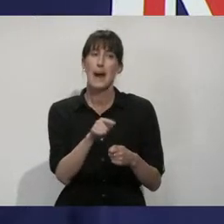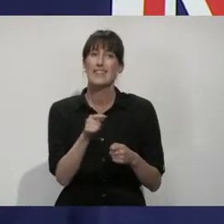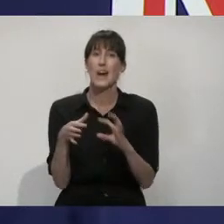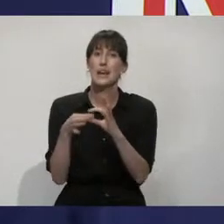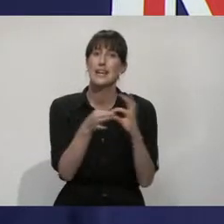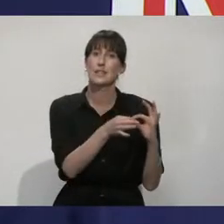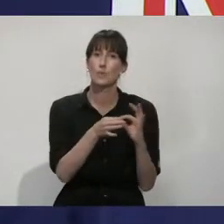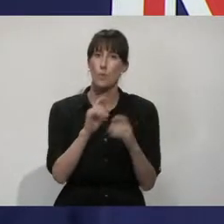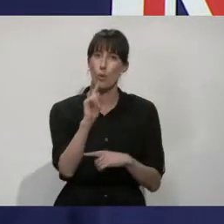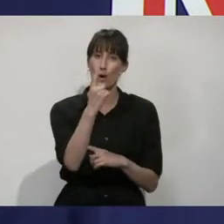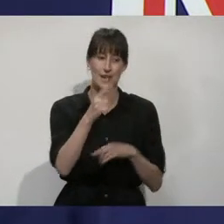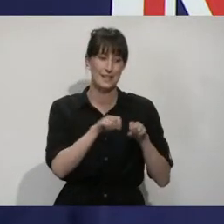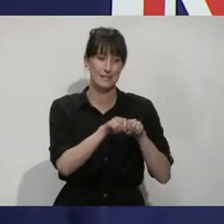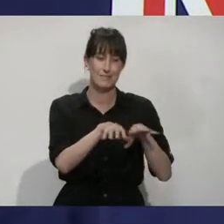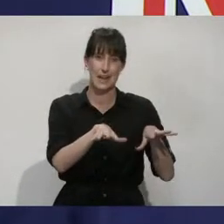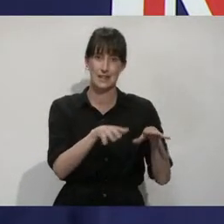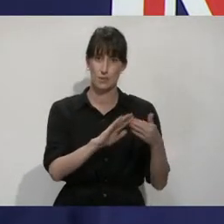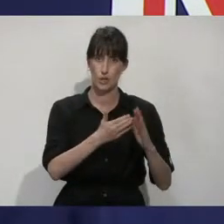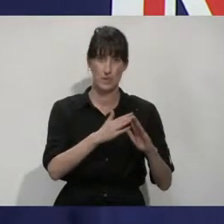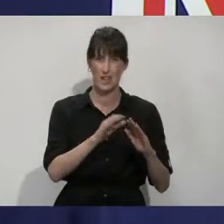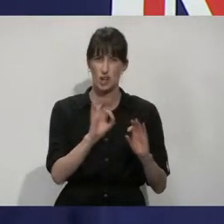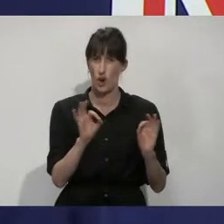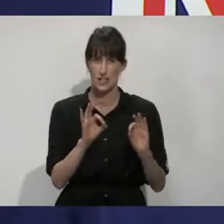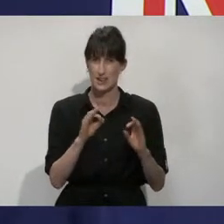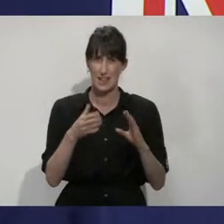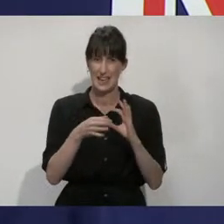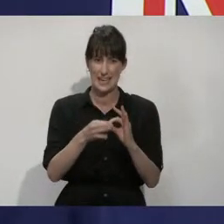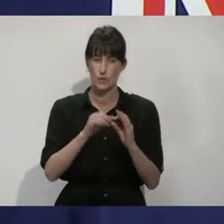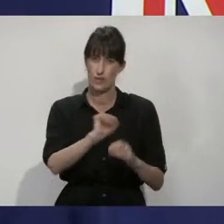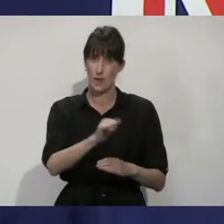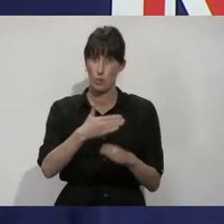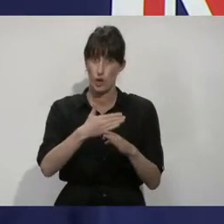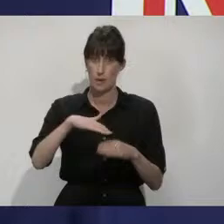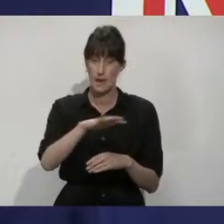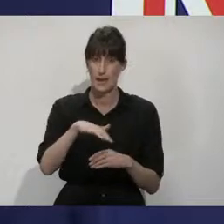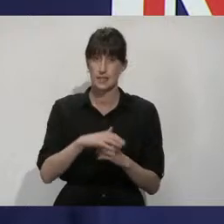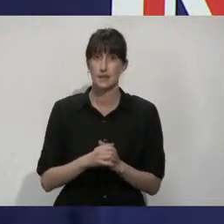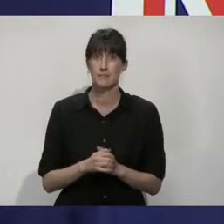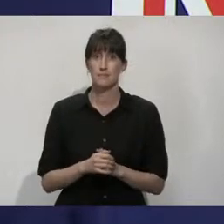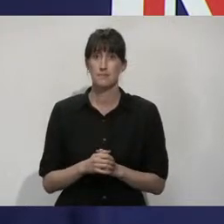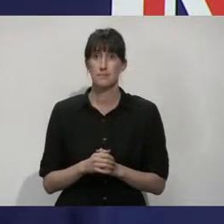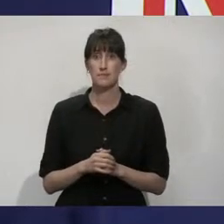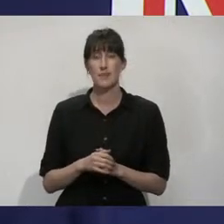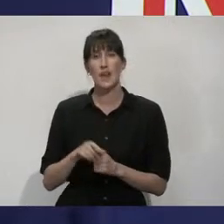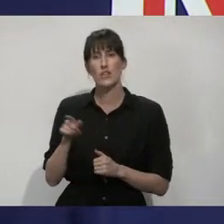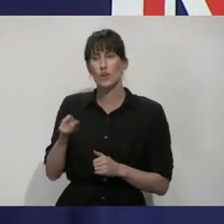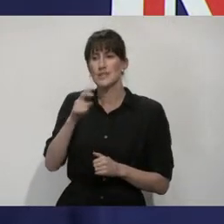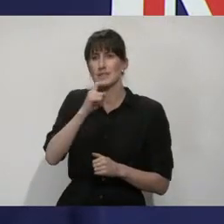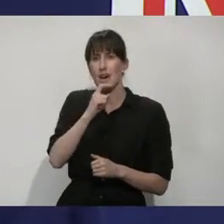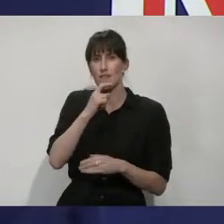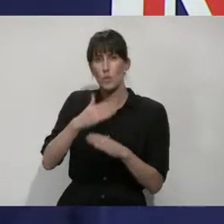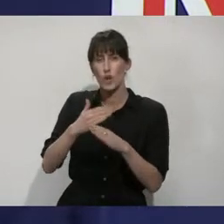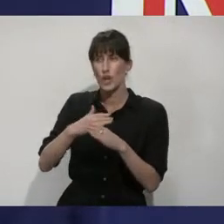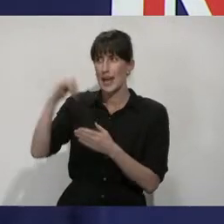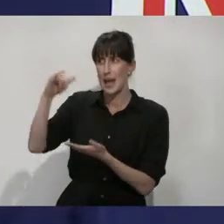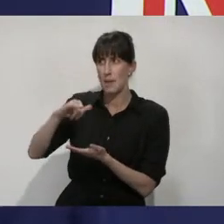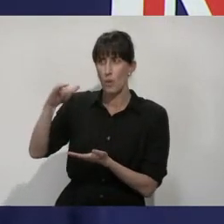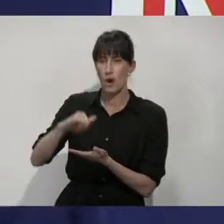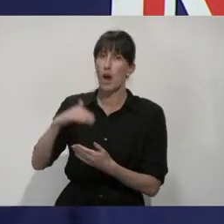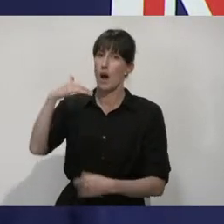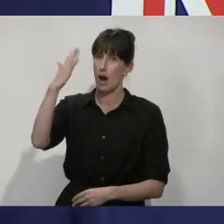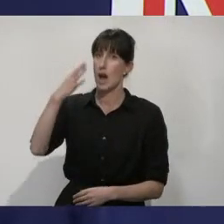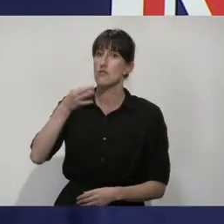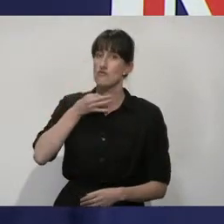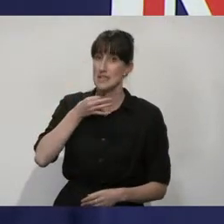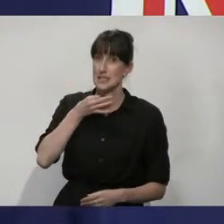the 370 staff in Auckland who are considered to be at higher risk because they face returning crew and passengers at the airport,